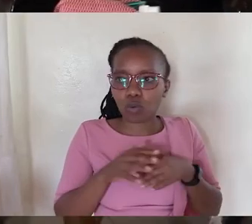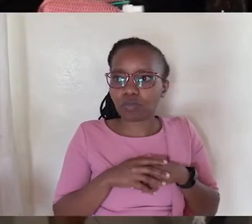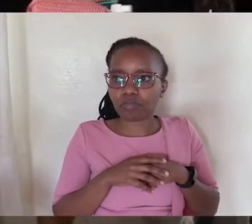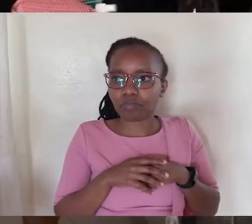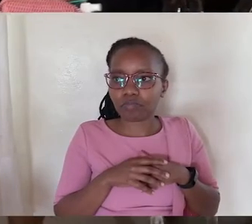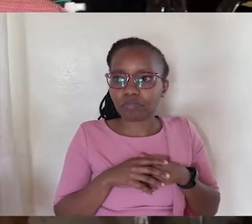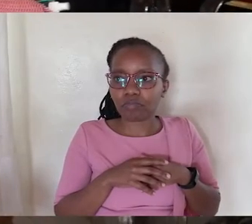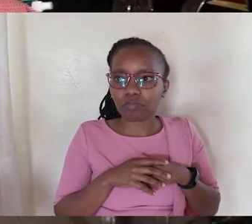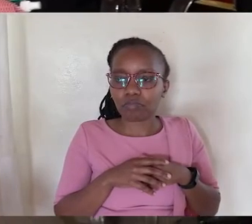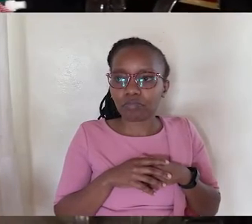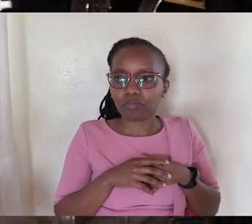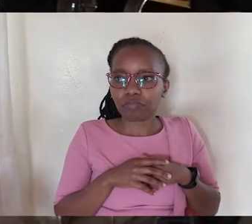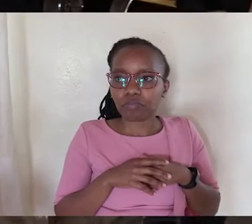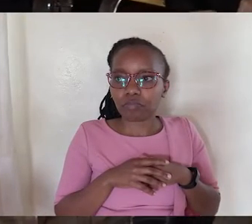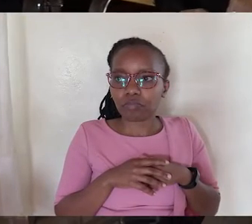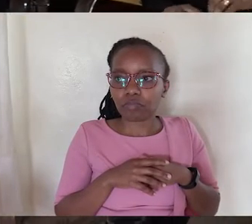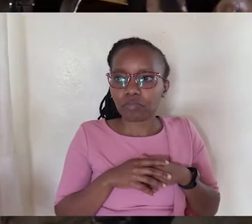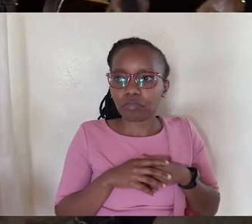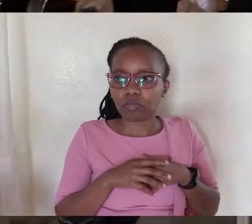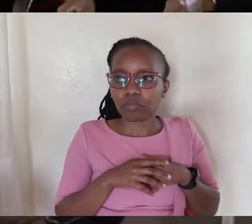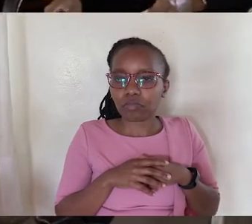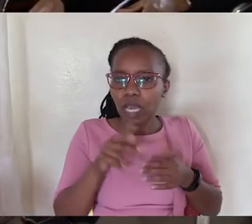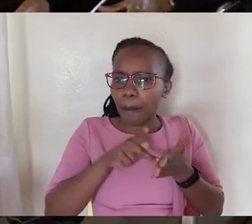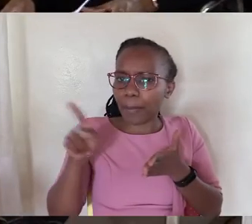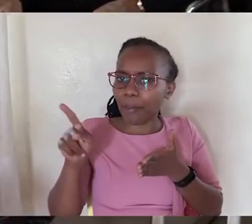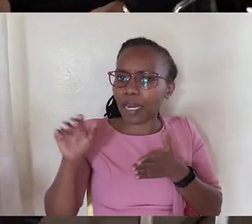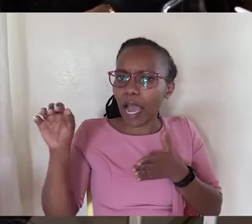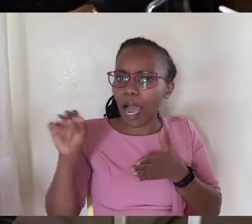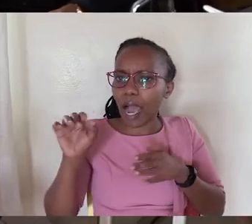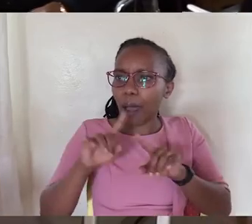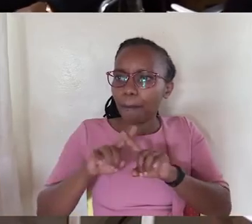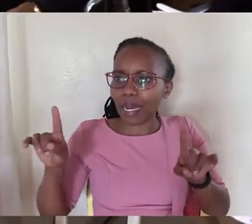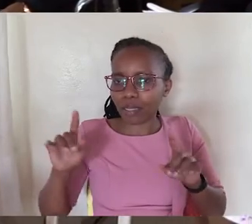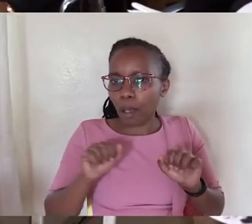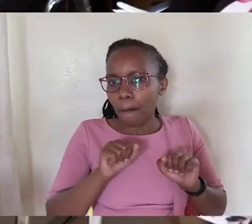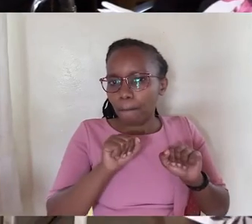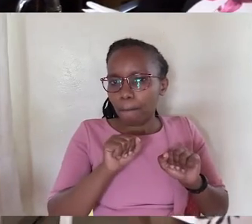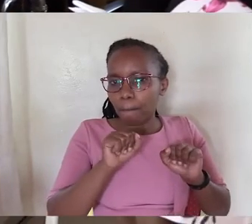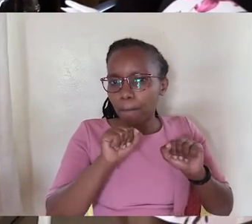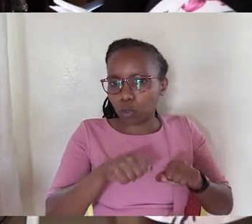speaking is not necessarily compensation, but the ability